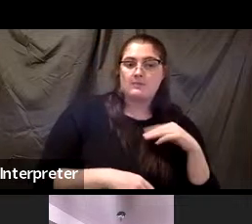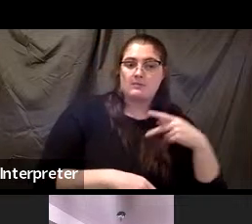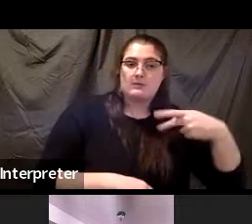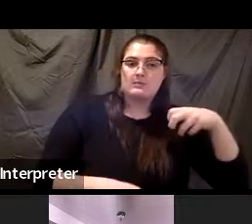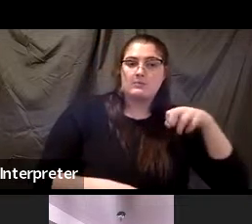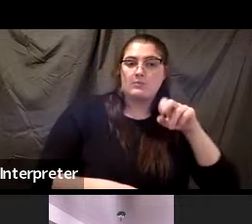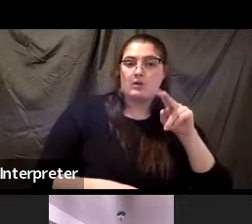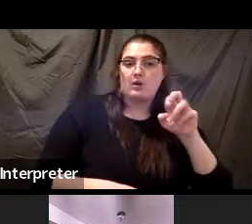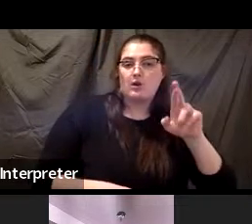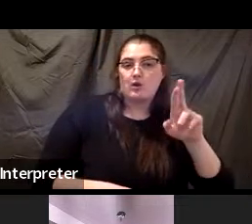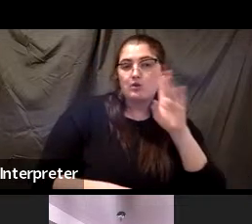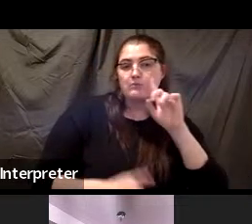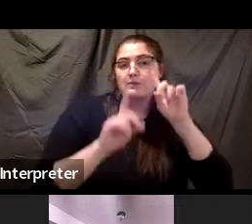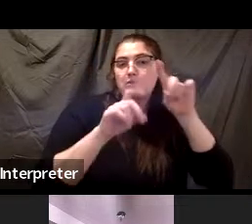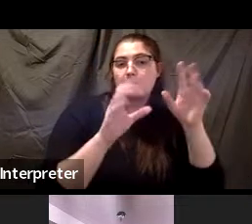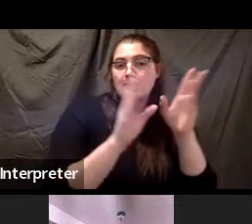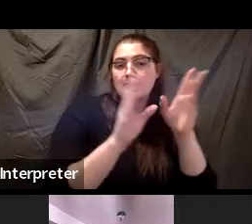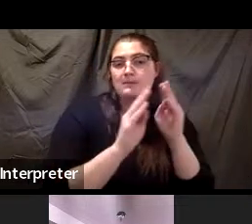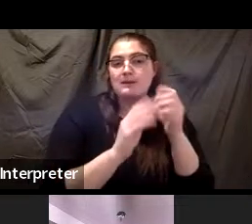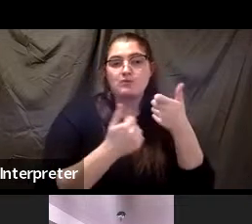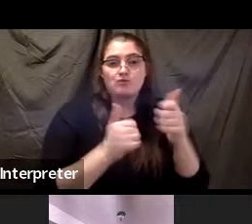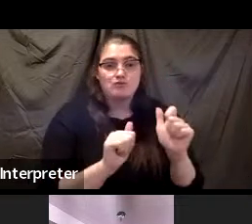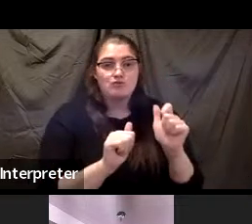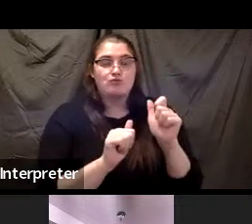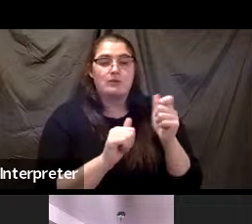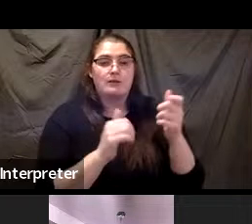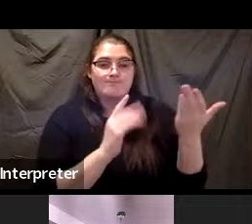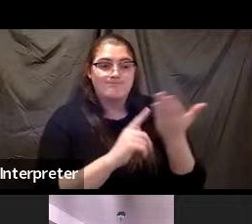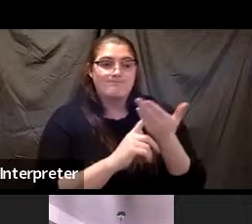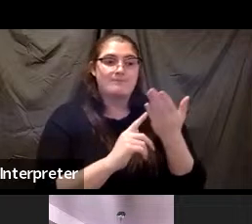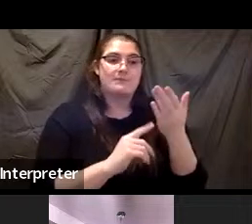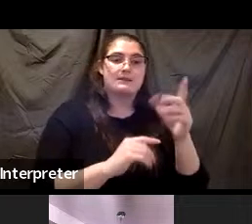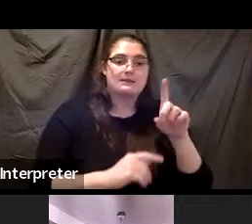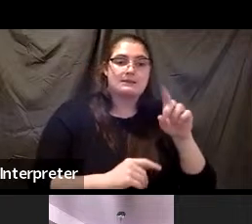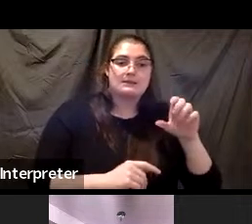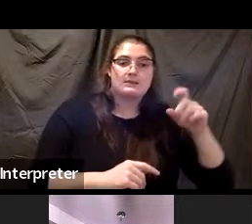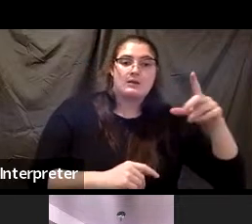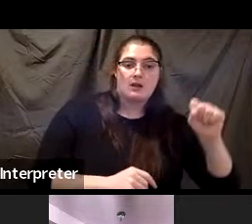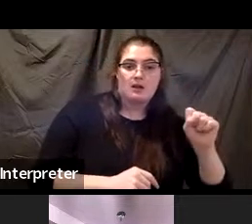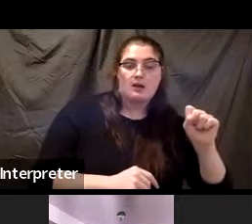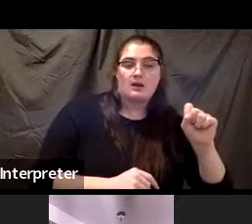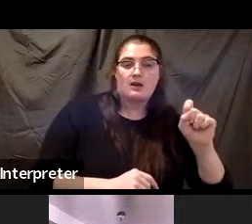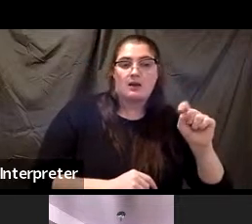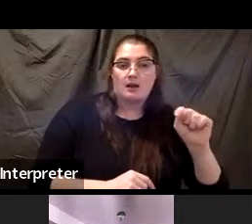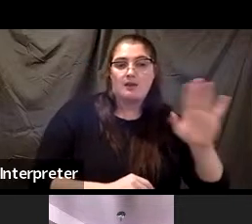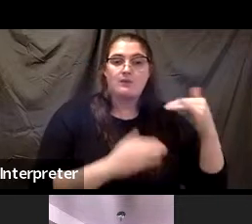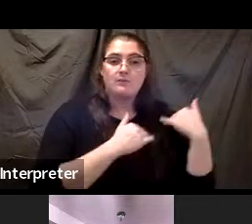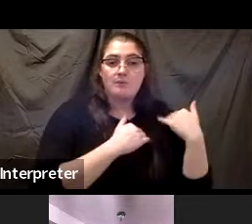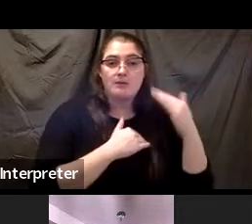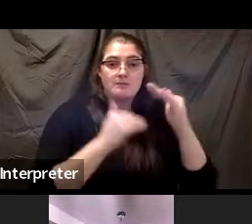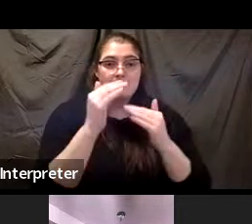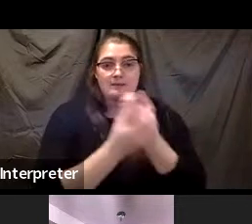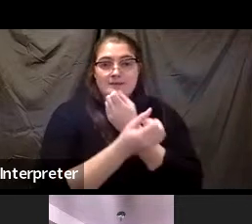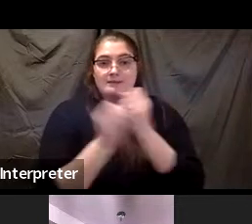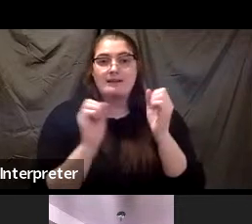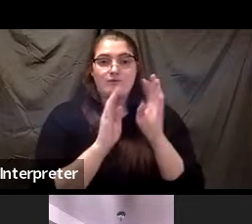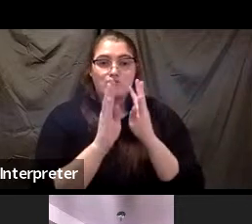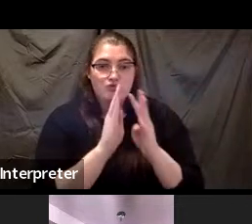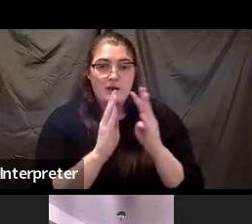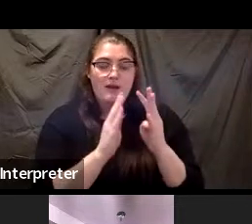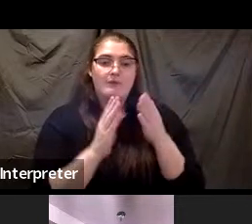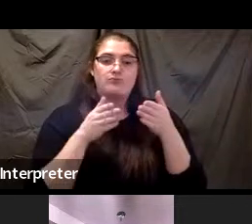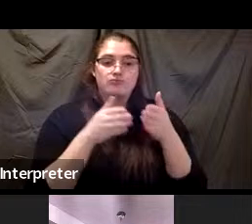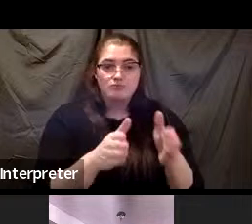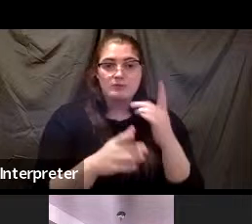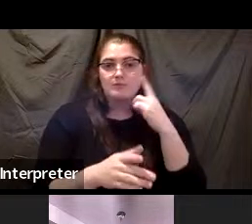their responsibility to build safer traffic infrastructure for all residents, and to ask about delays